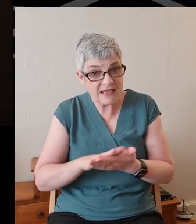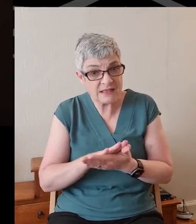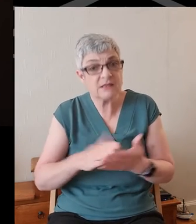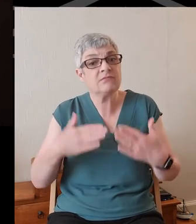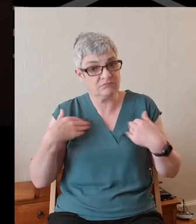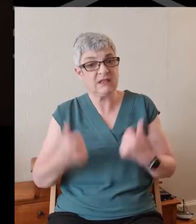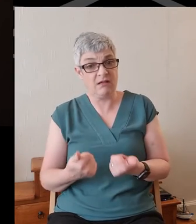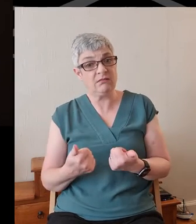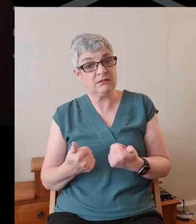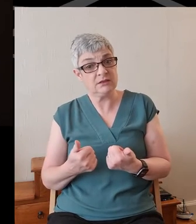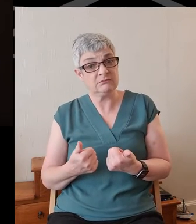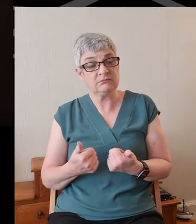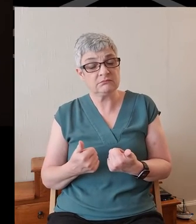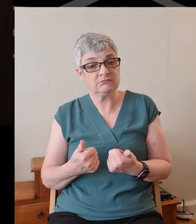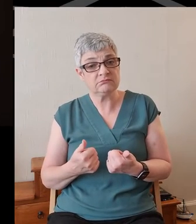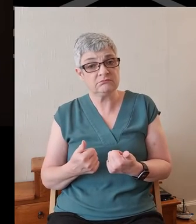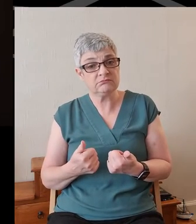healed.